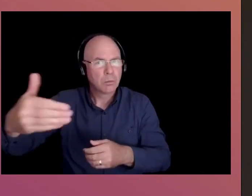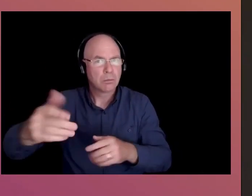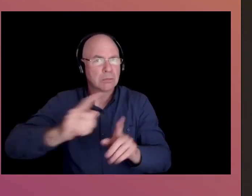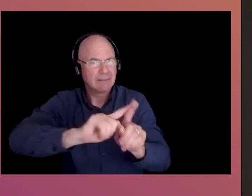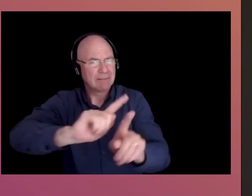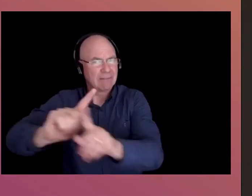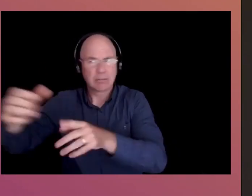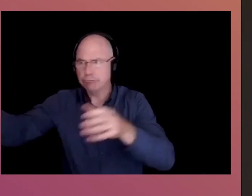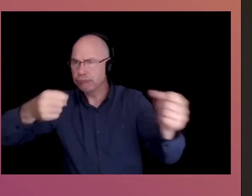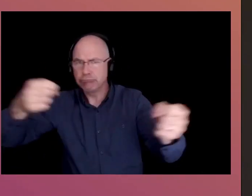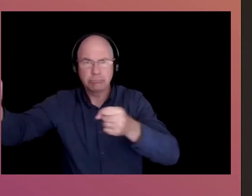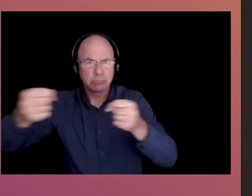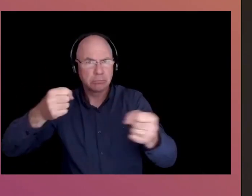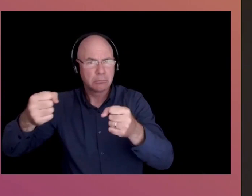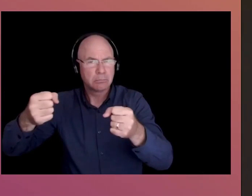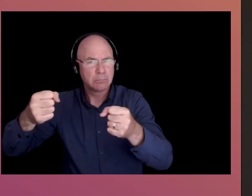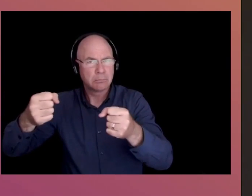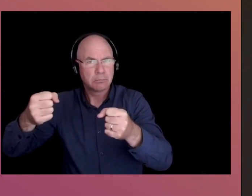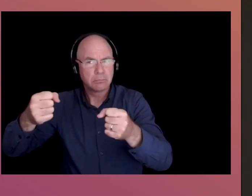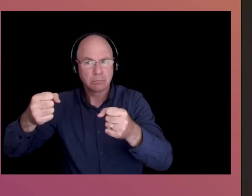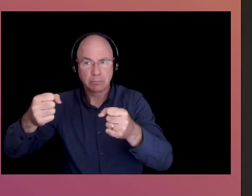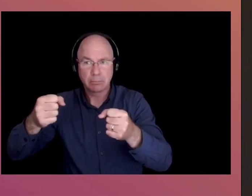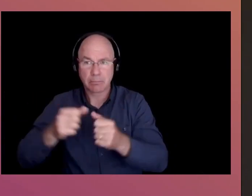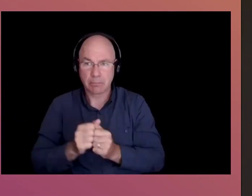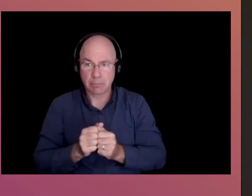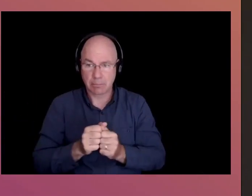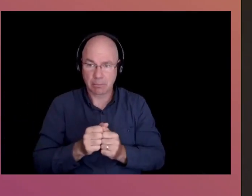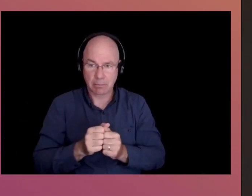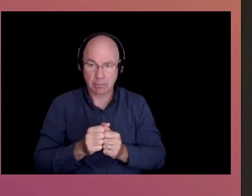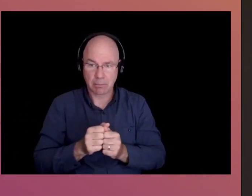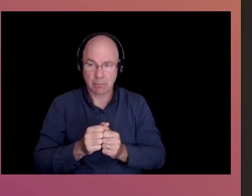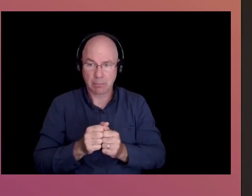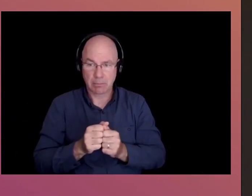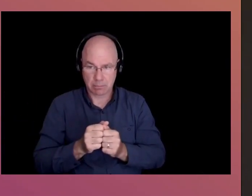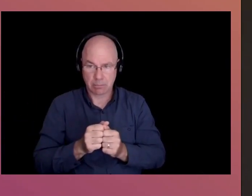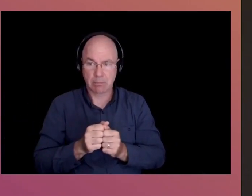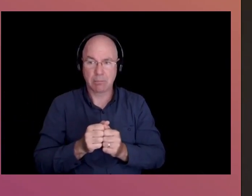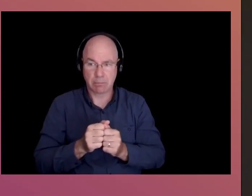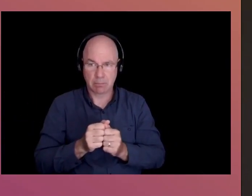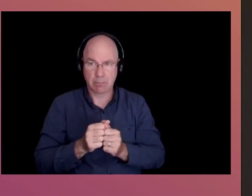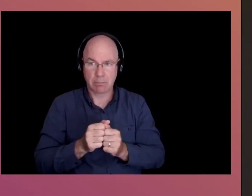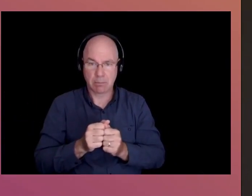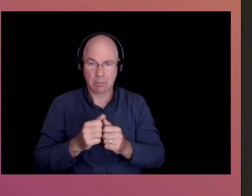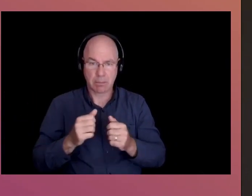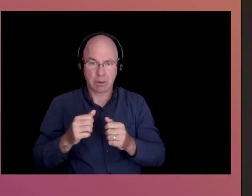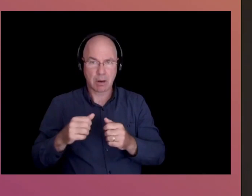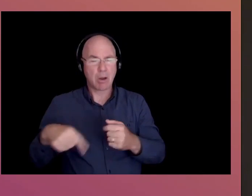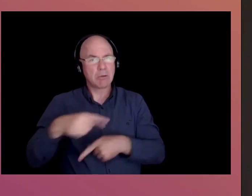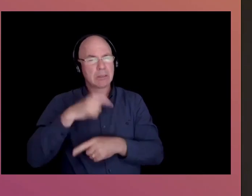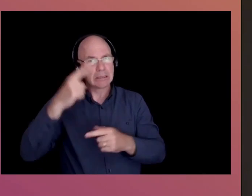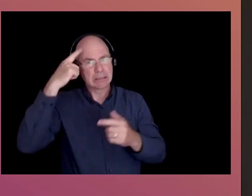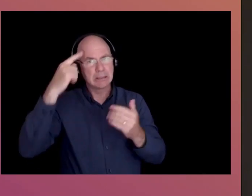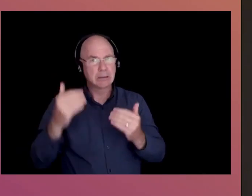various areas. And once it's getting ready to go, I think now next we need to think about